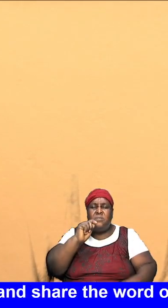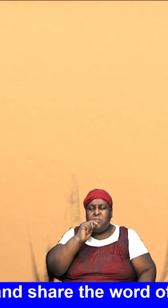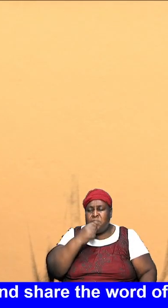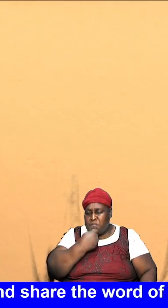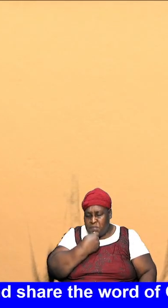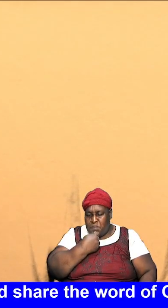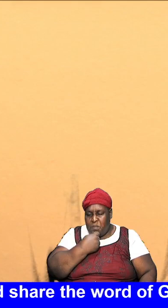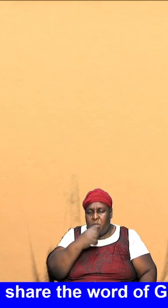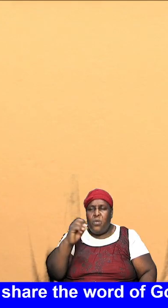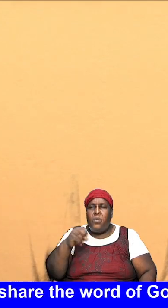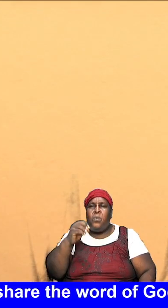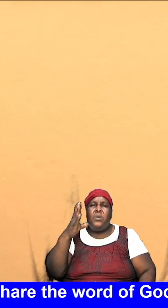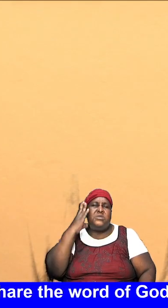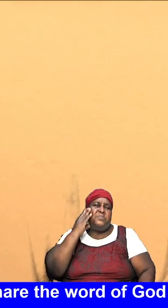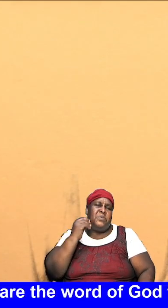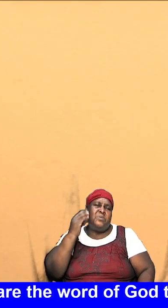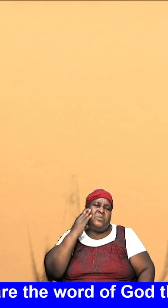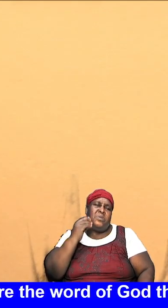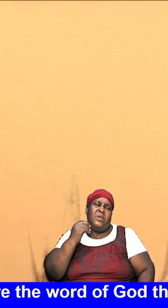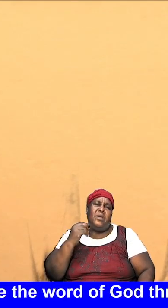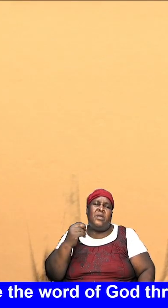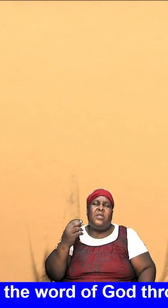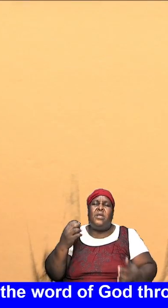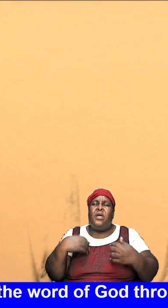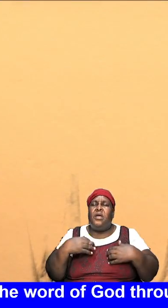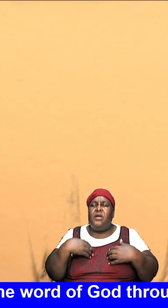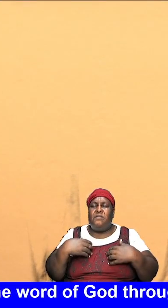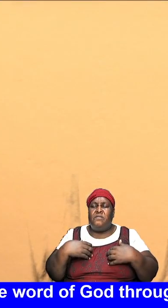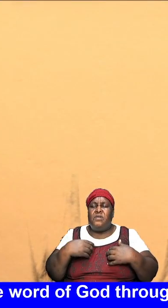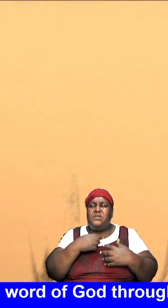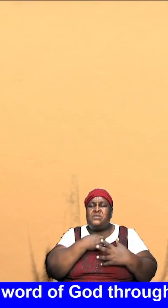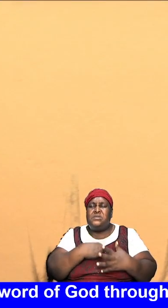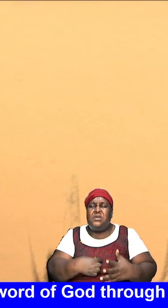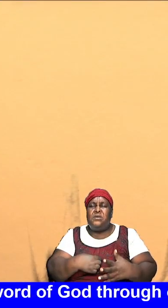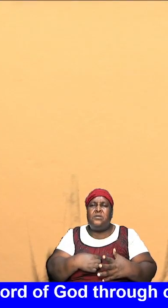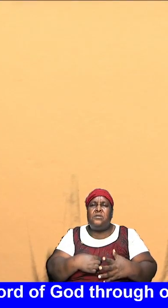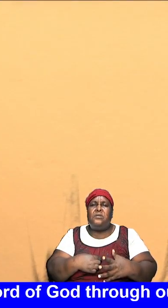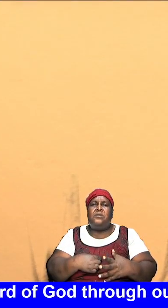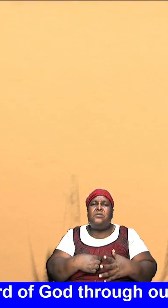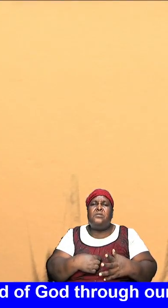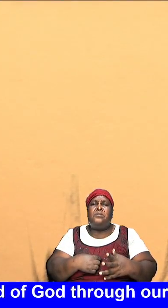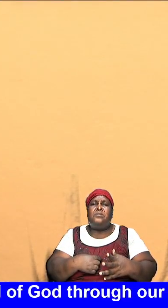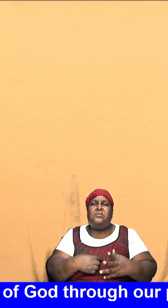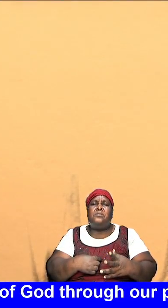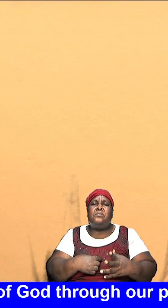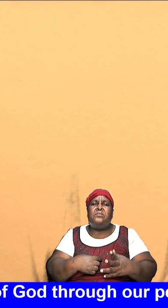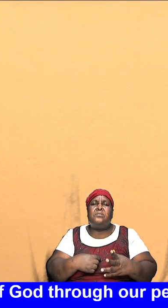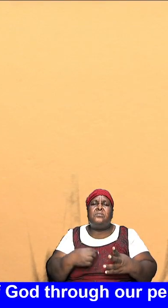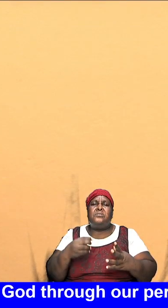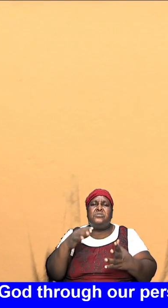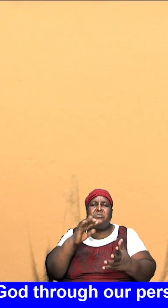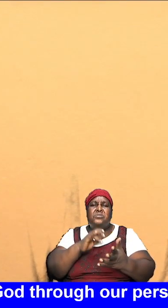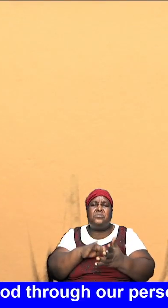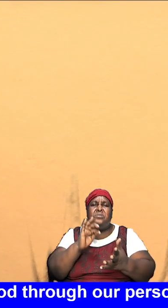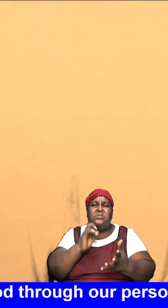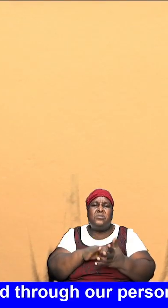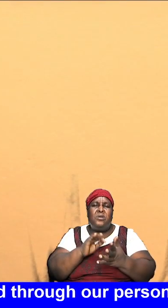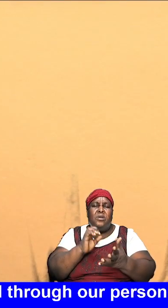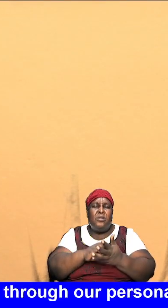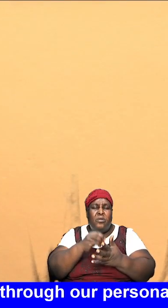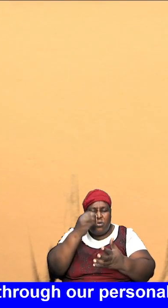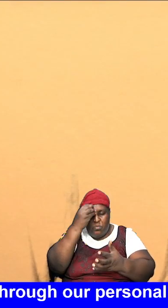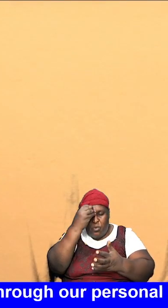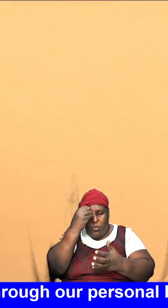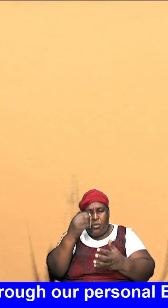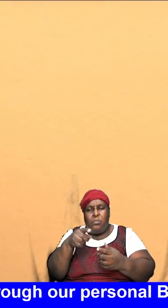him. All that we might have a desire to go deeper in him. Oh God, help us. Help me. Help